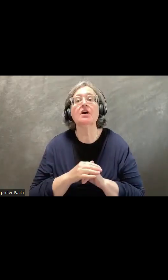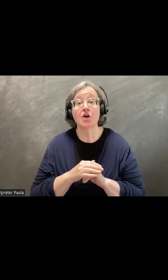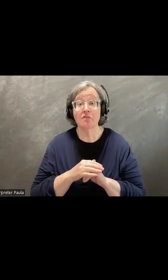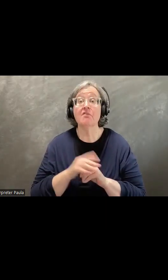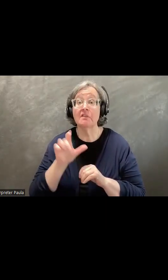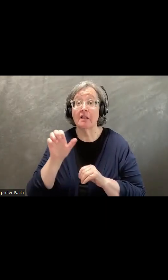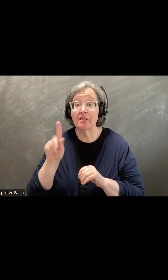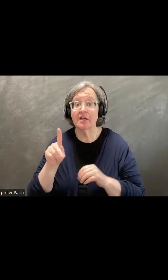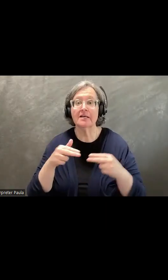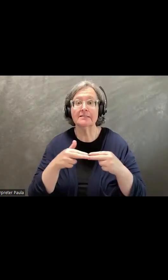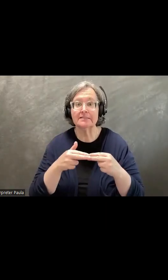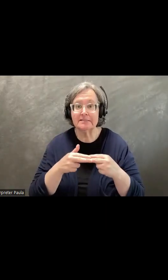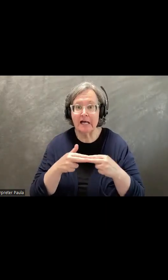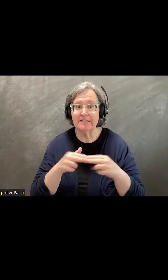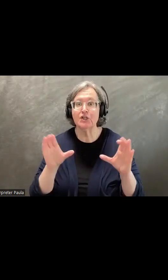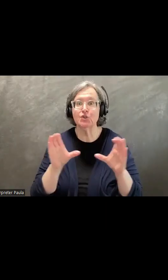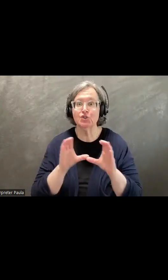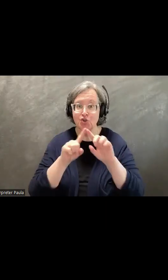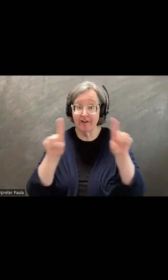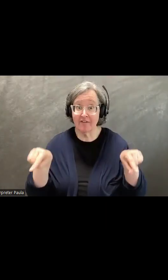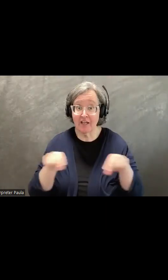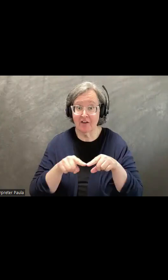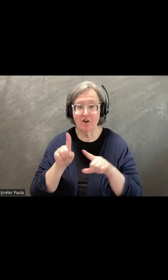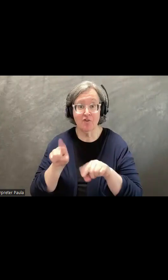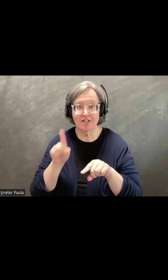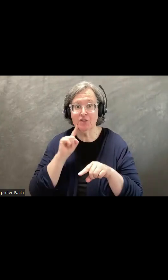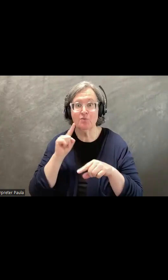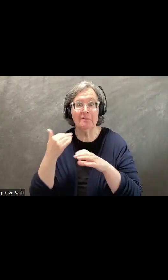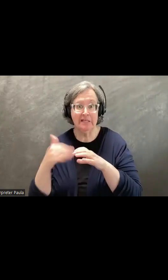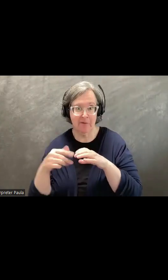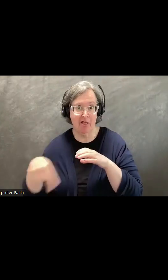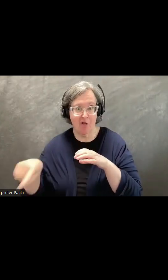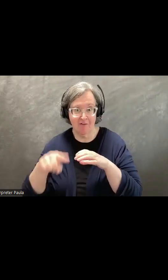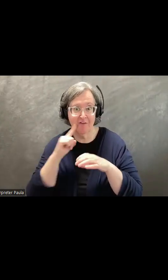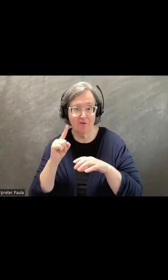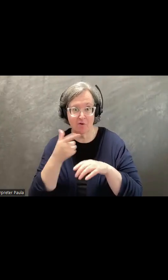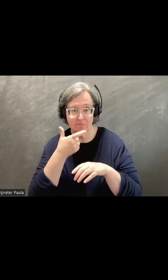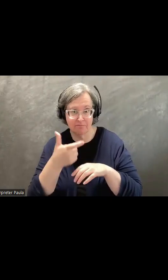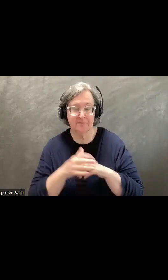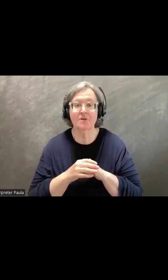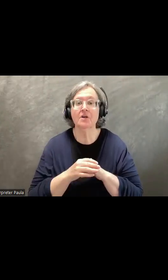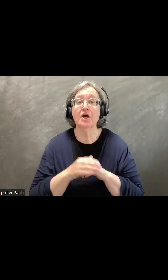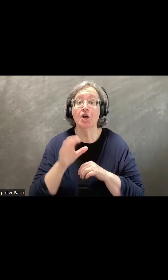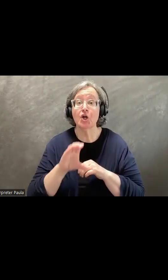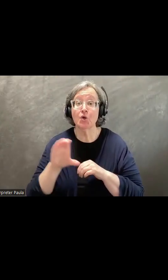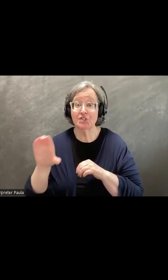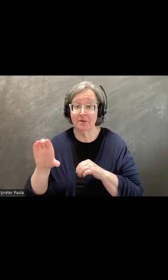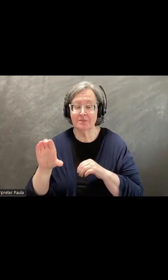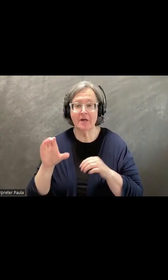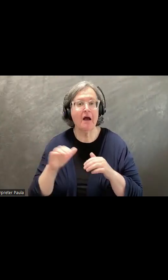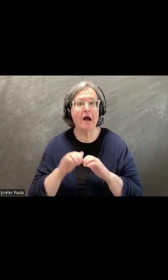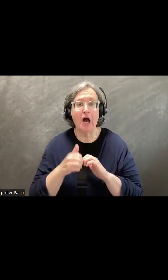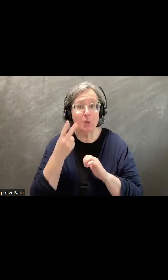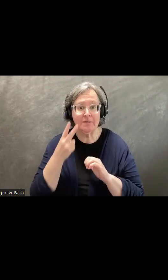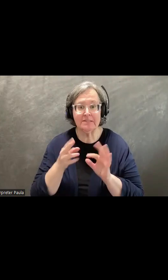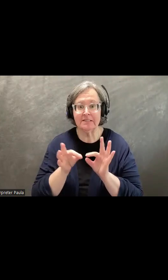certificate of attendance will be sent via email to everyone who attended today. Closed captioning is available and can be viewed by clicking the